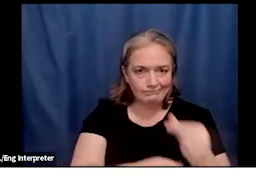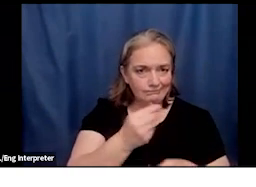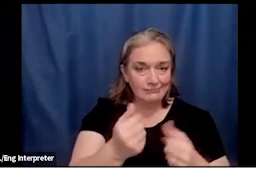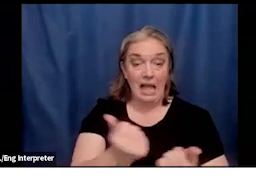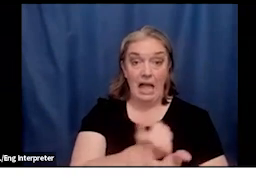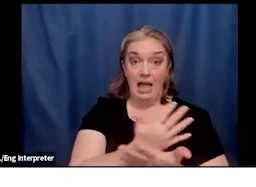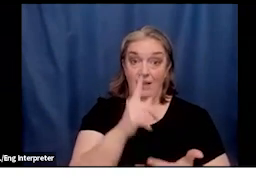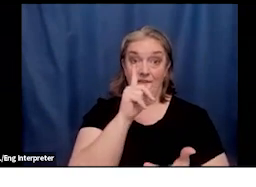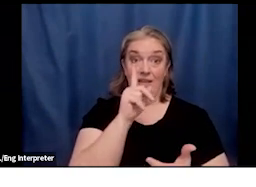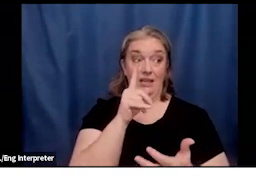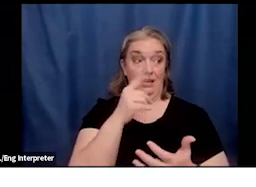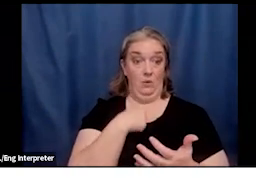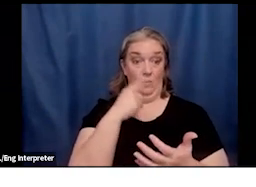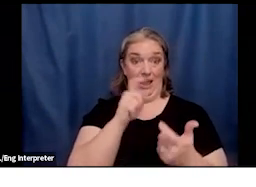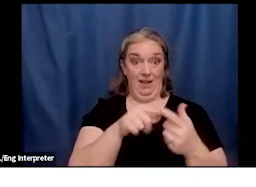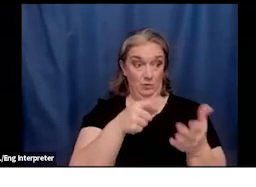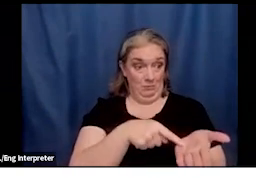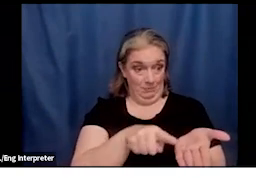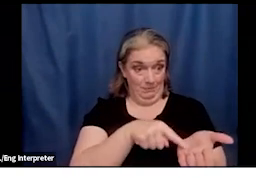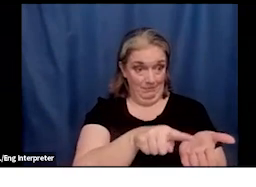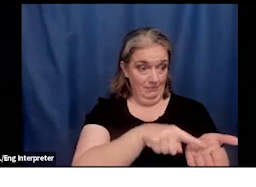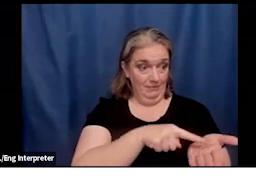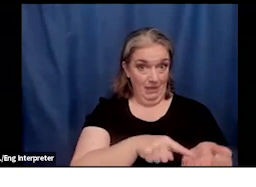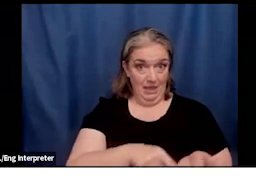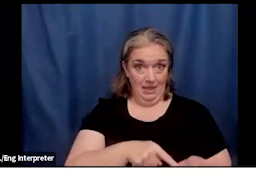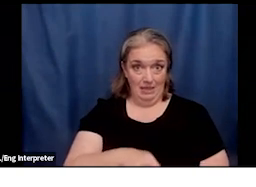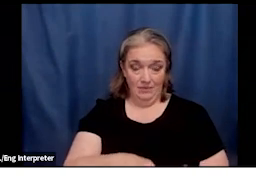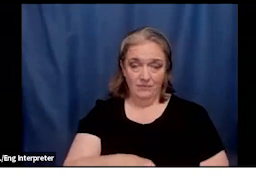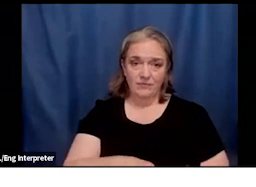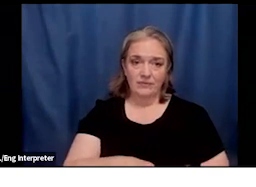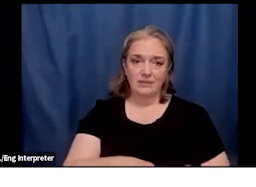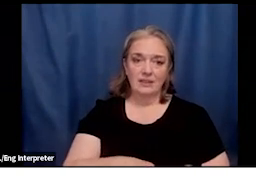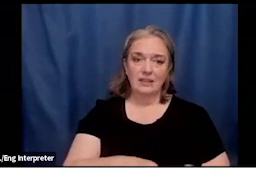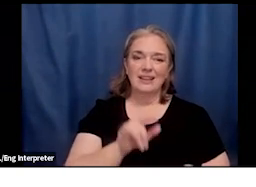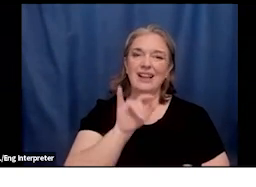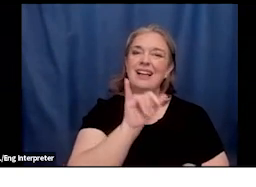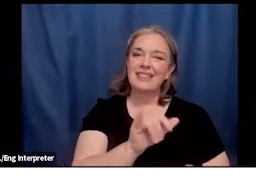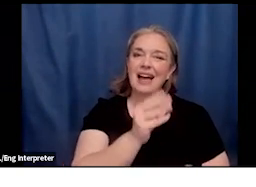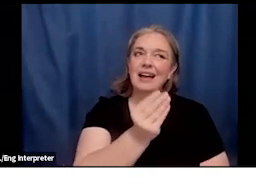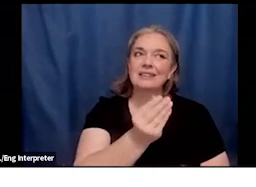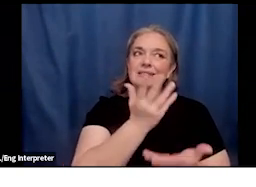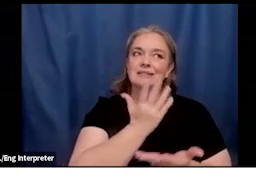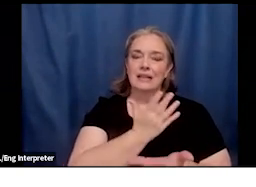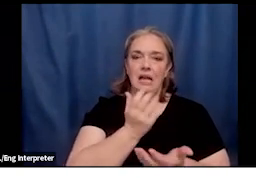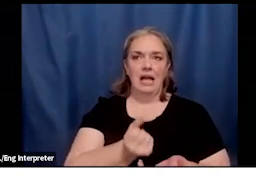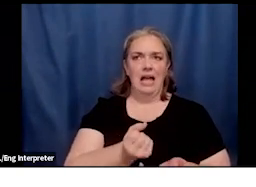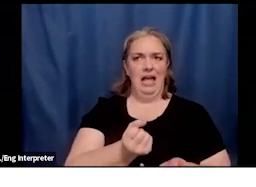needs to spend money on, and it really answers the question of, how much do I need to make this project happen?